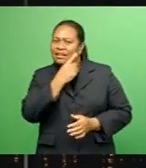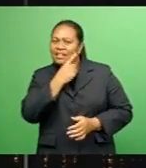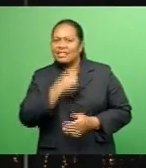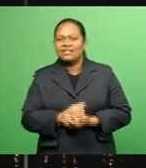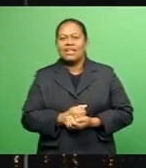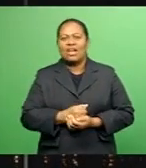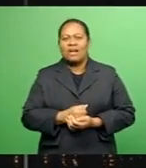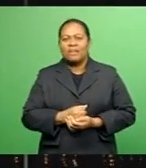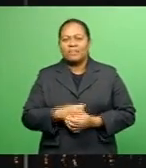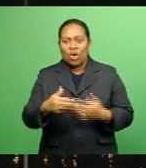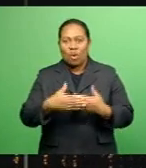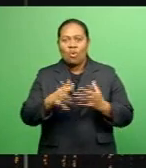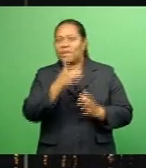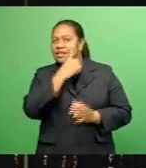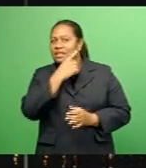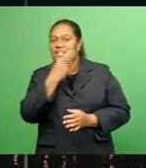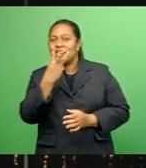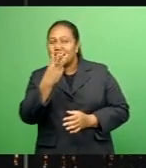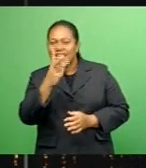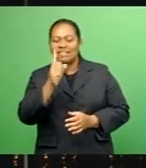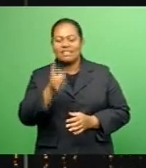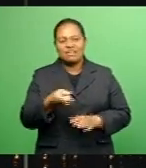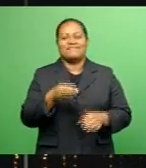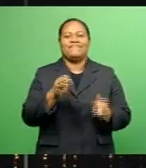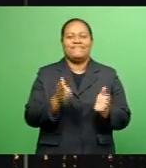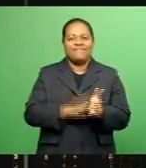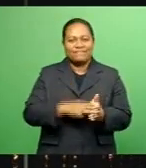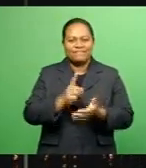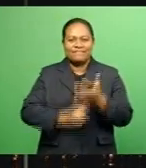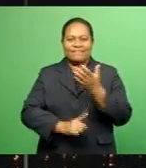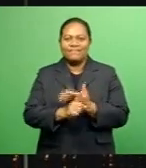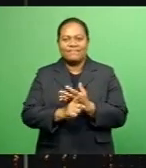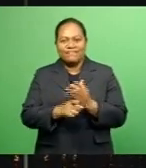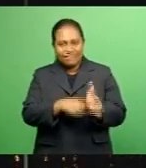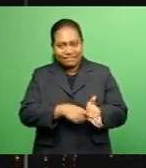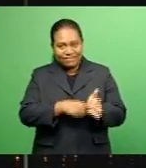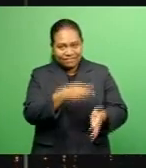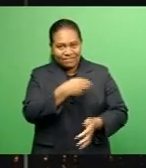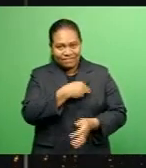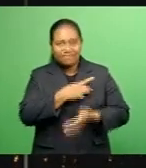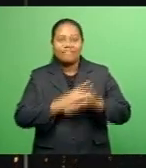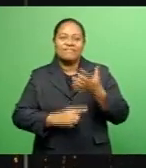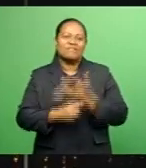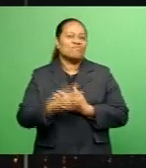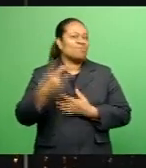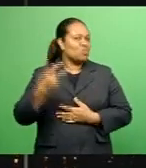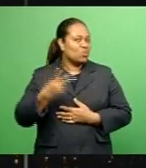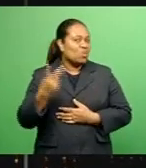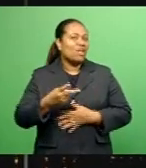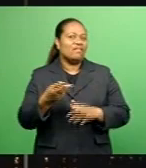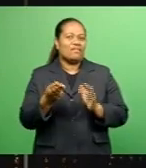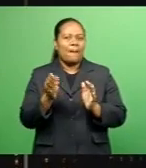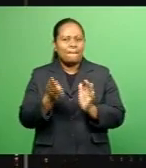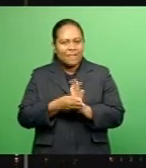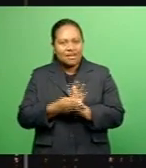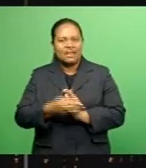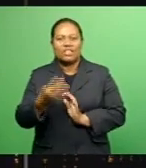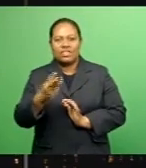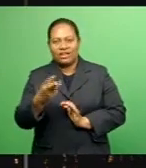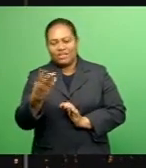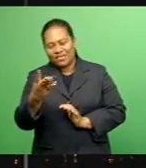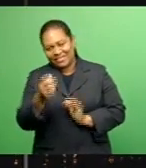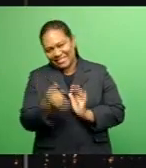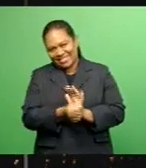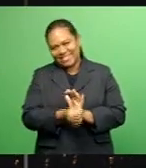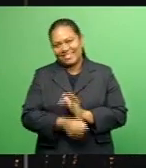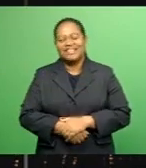crowd in the Open Girls 3,000 meters event at the Lotoka Zone, clocking a time of 12 minutes and 34 seconds.